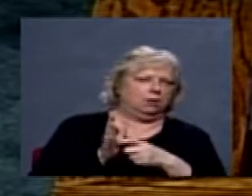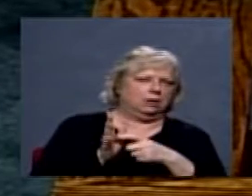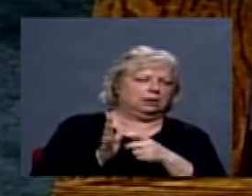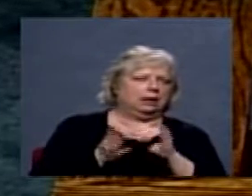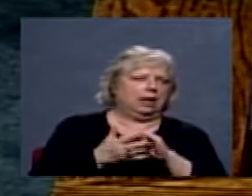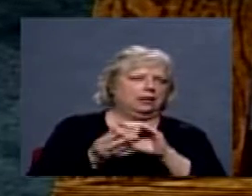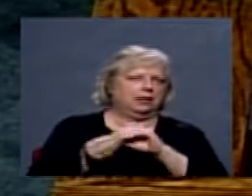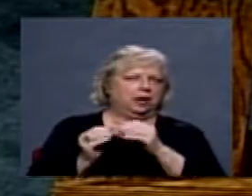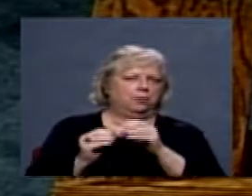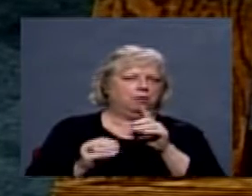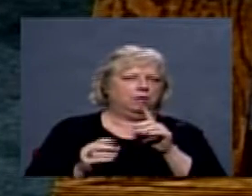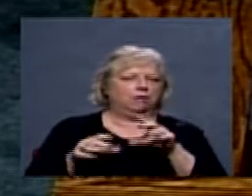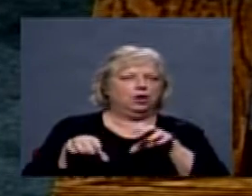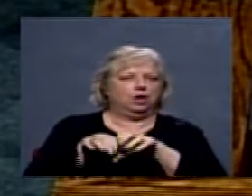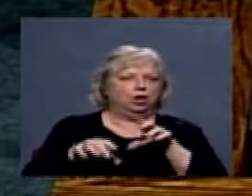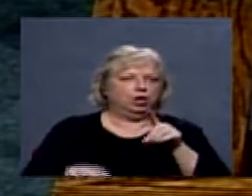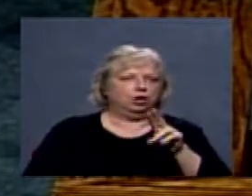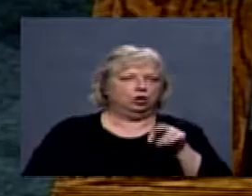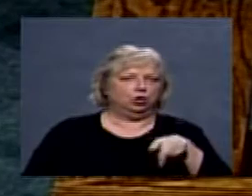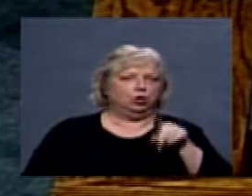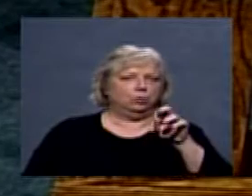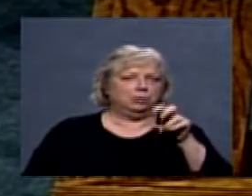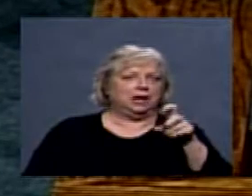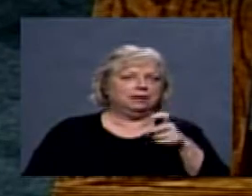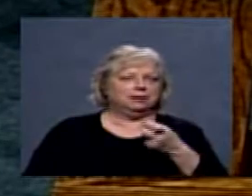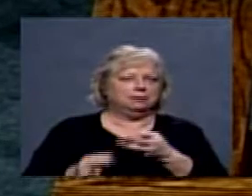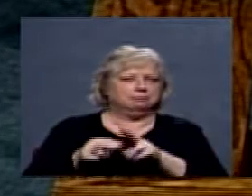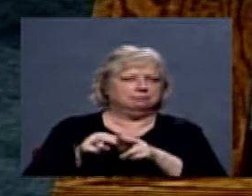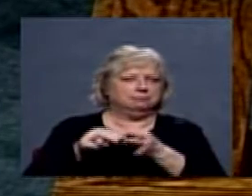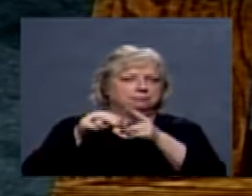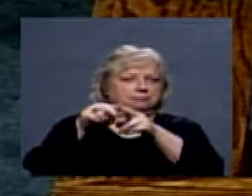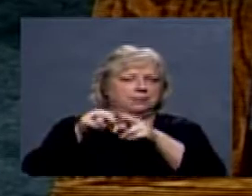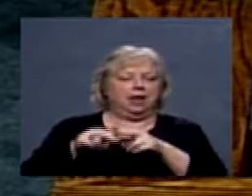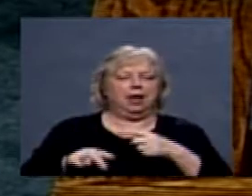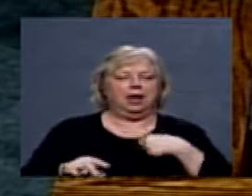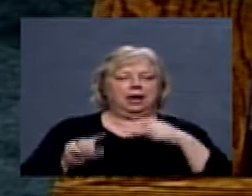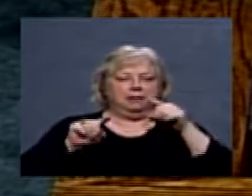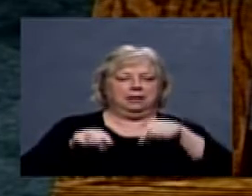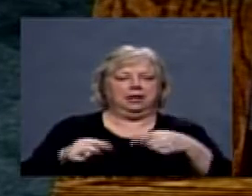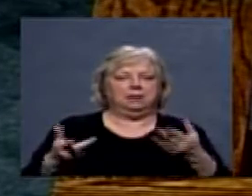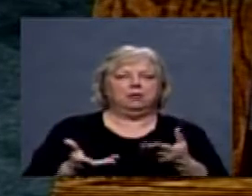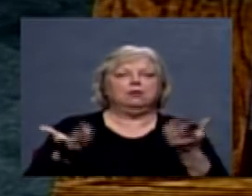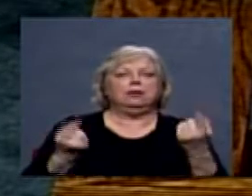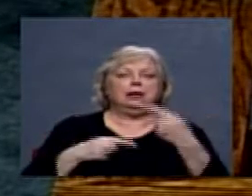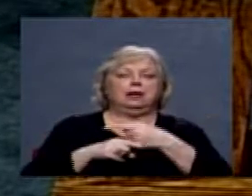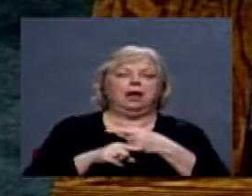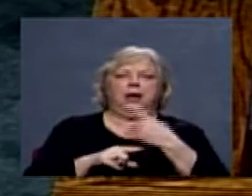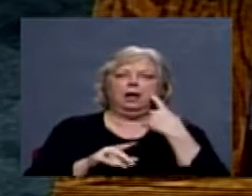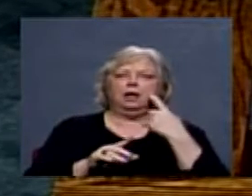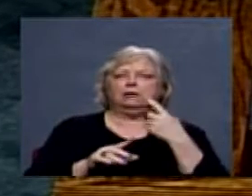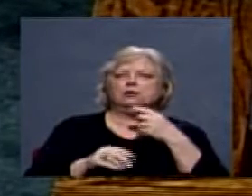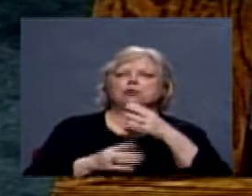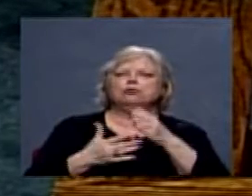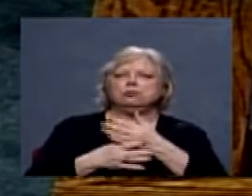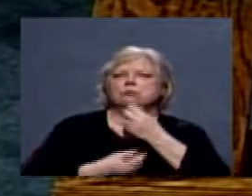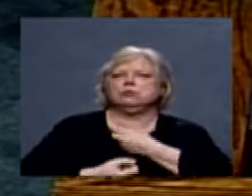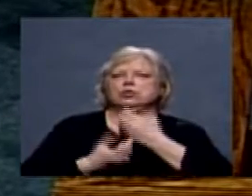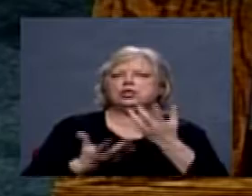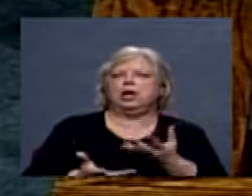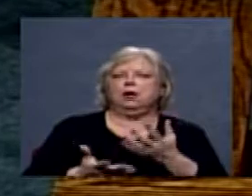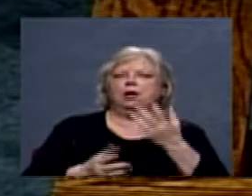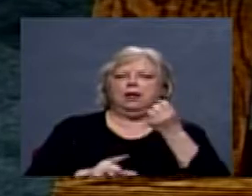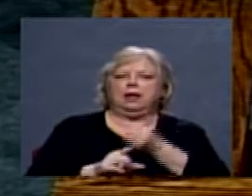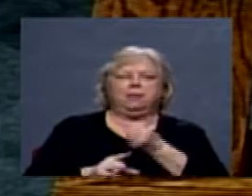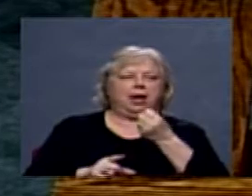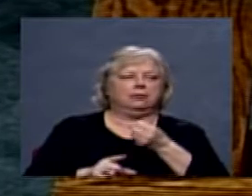come into our neighborhood. And I'm here to share with you today some of the impacts that we've noticed, more longer-term